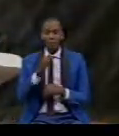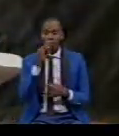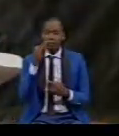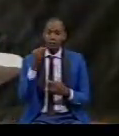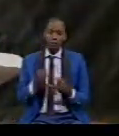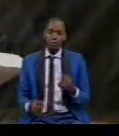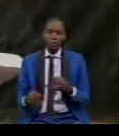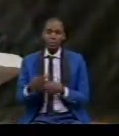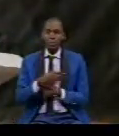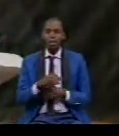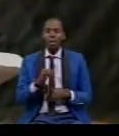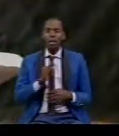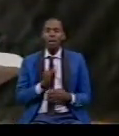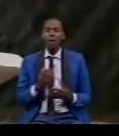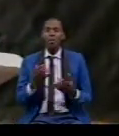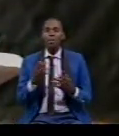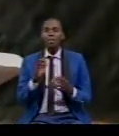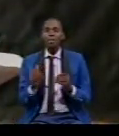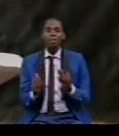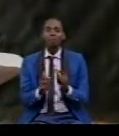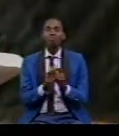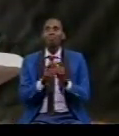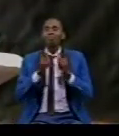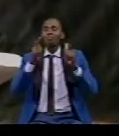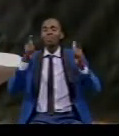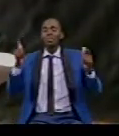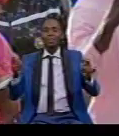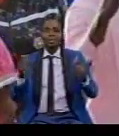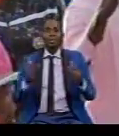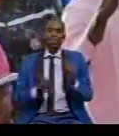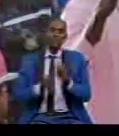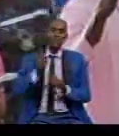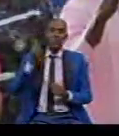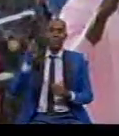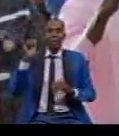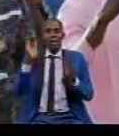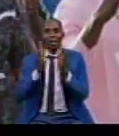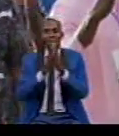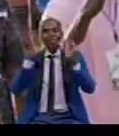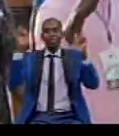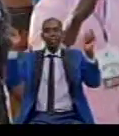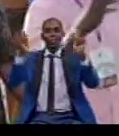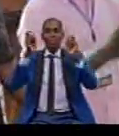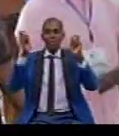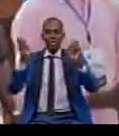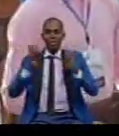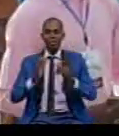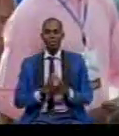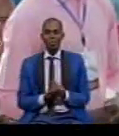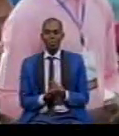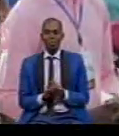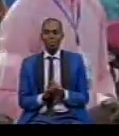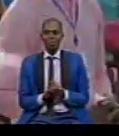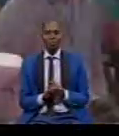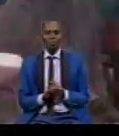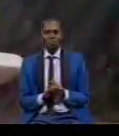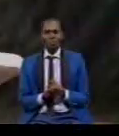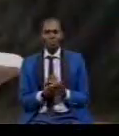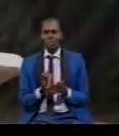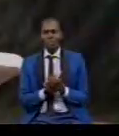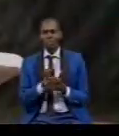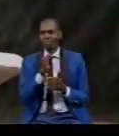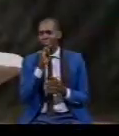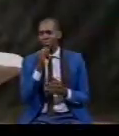of heaven to the earth? Are you the one that shall come? Or do we look for